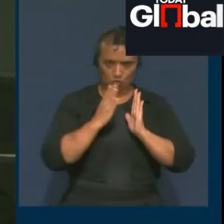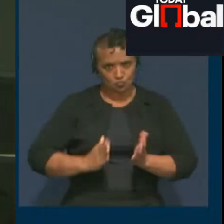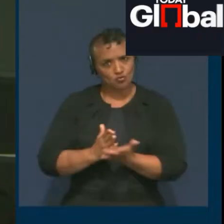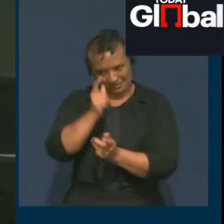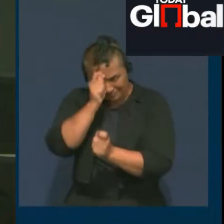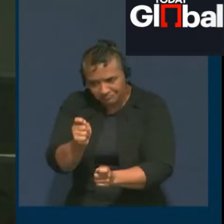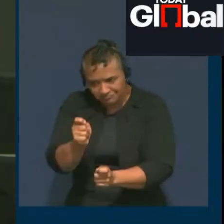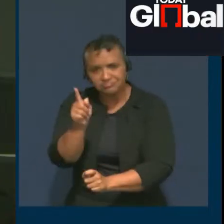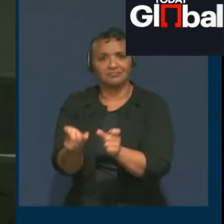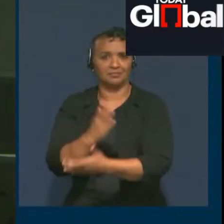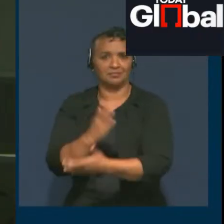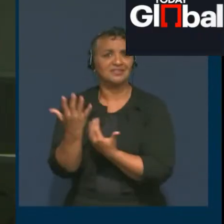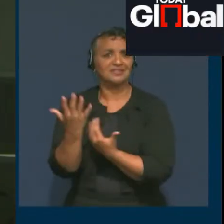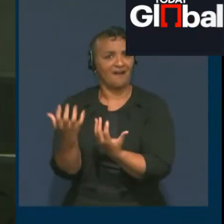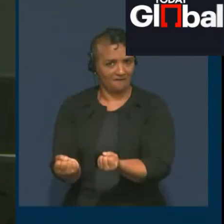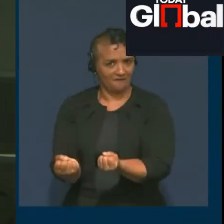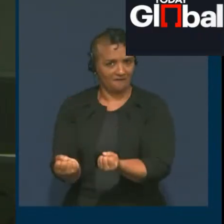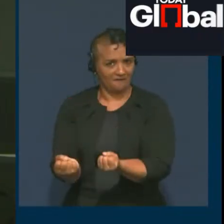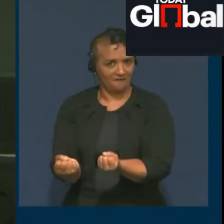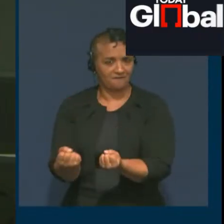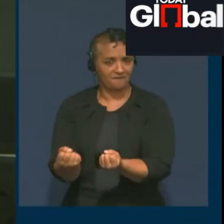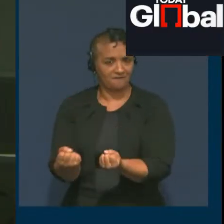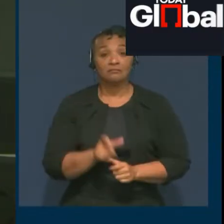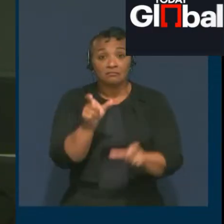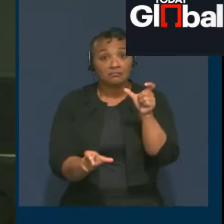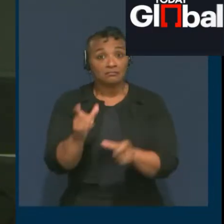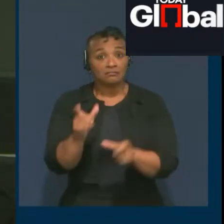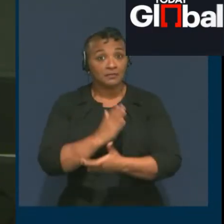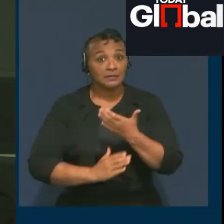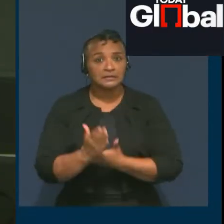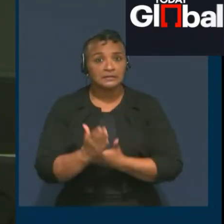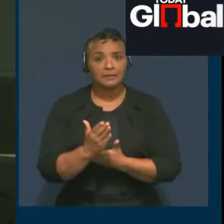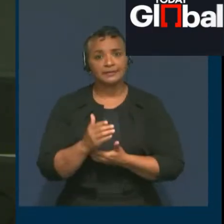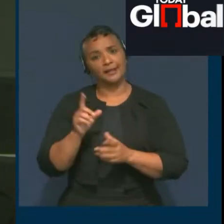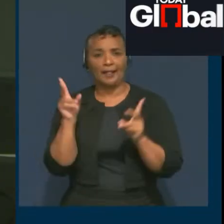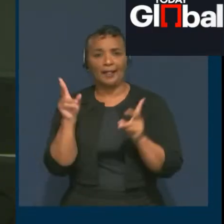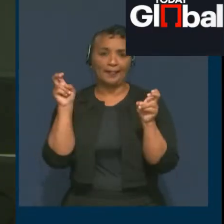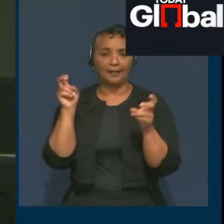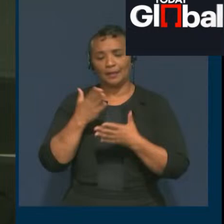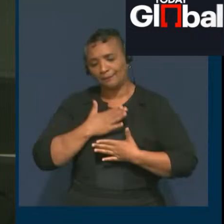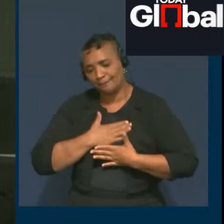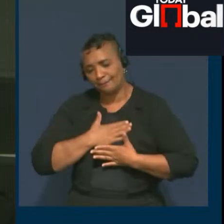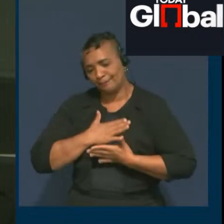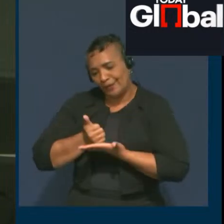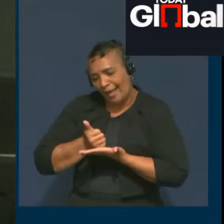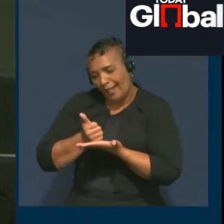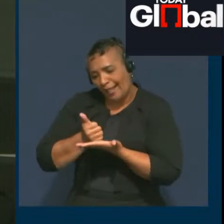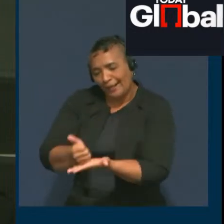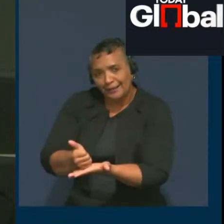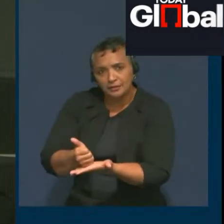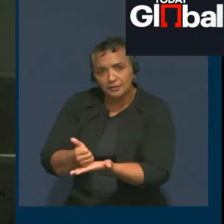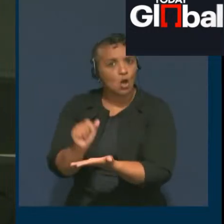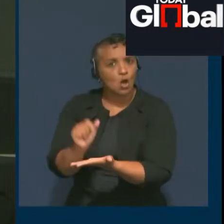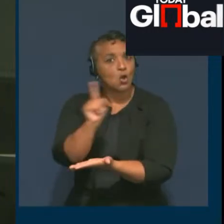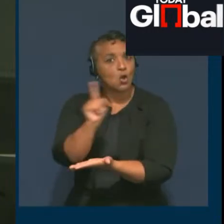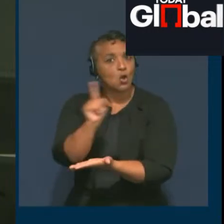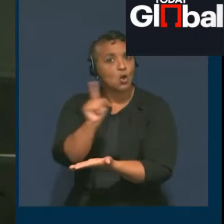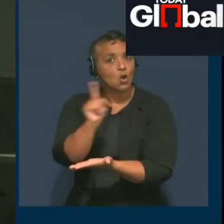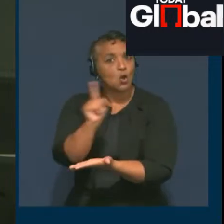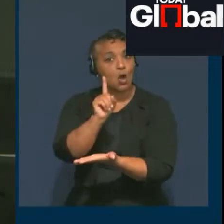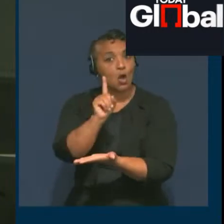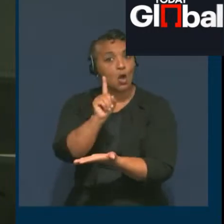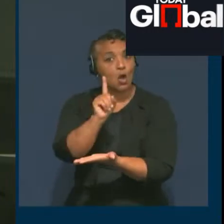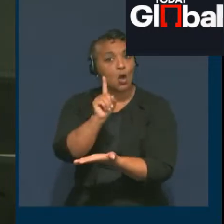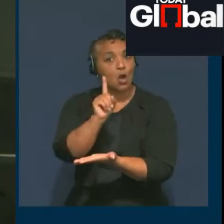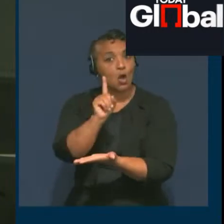fact, persons with disabilities are no longer subjects of aid, if you will, but they benefit from rights on the same